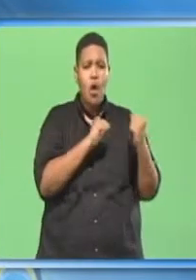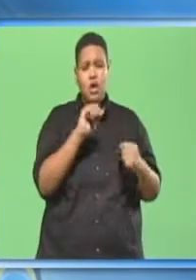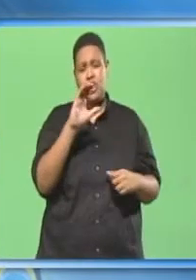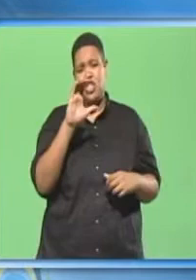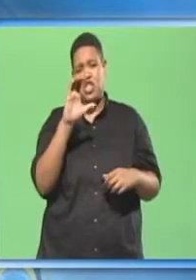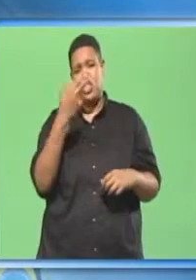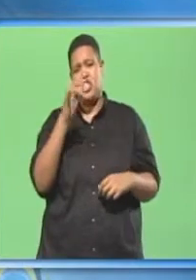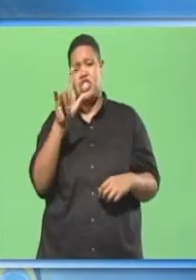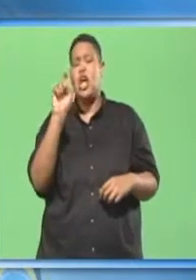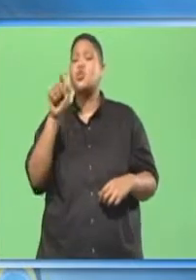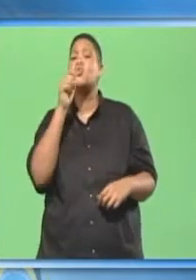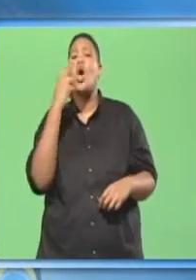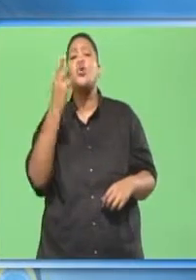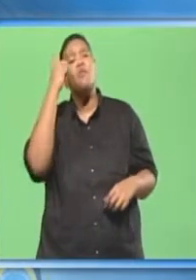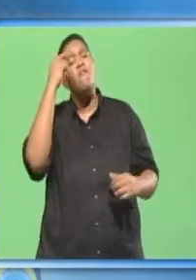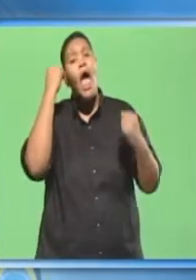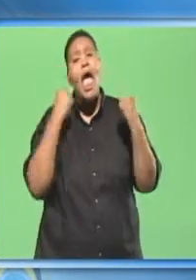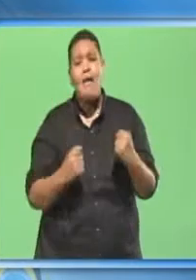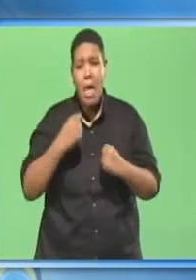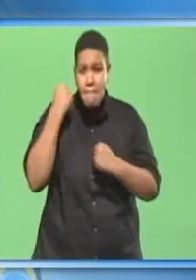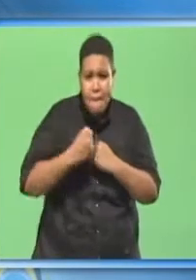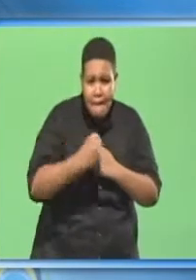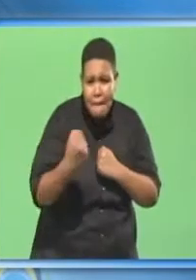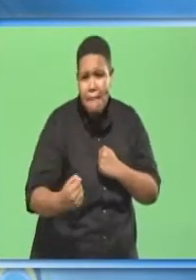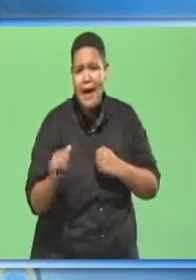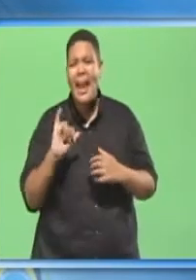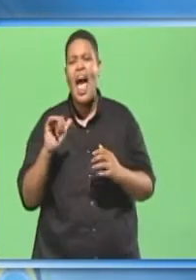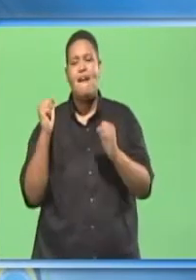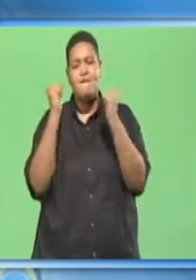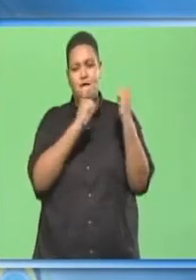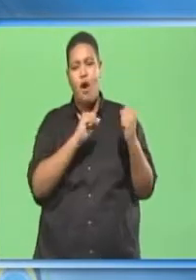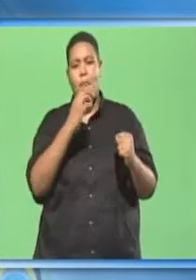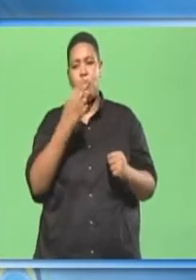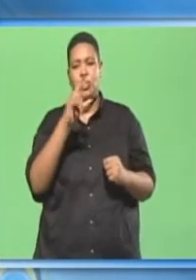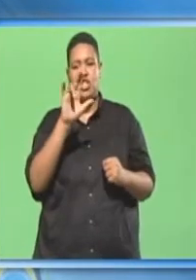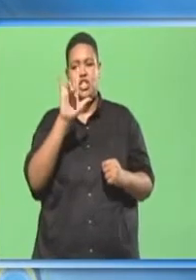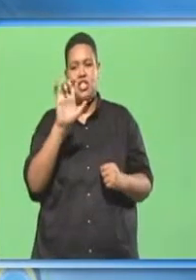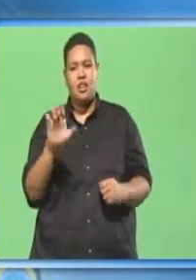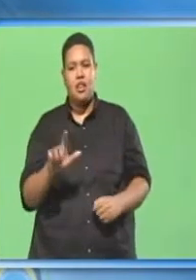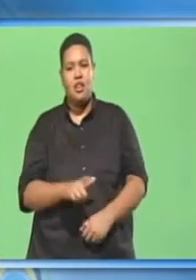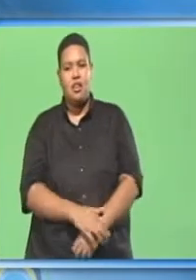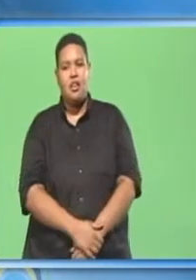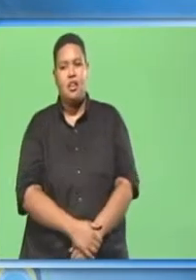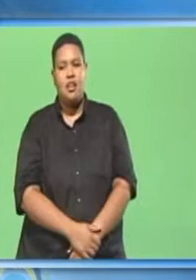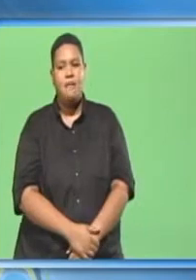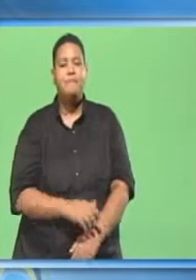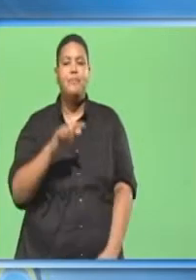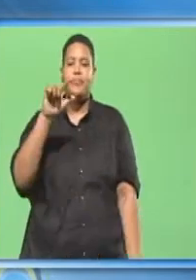and should not be used for heavy chopping like the firmer chisels.